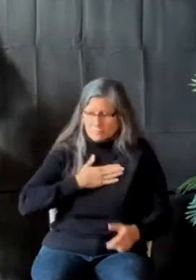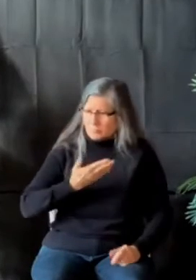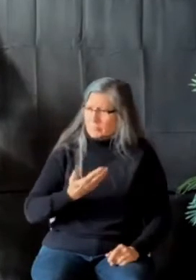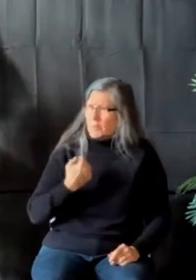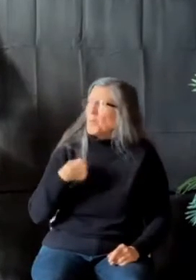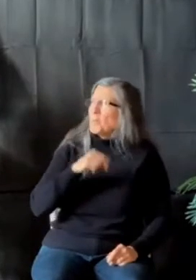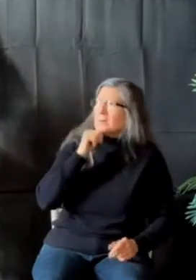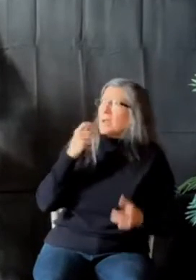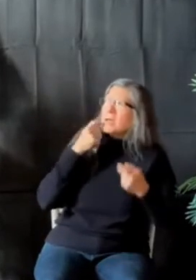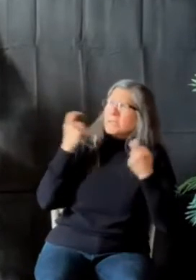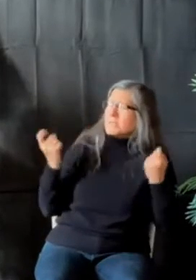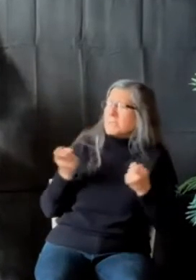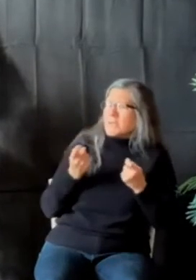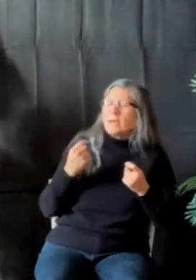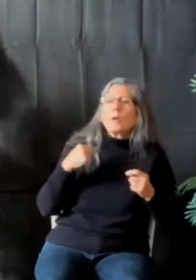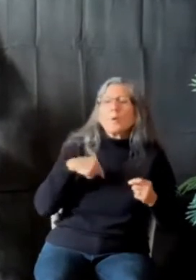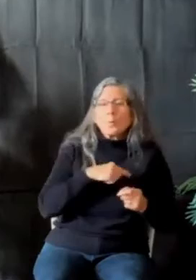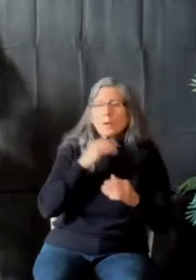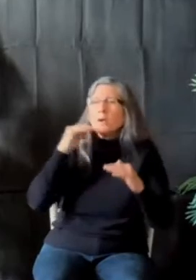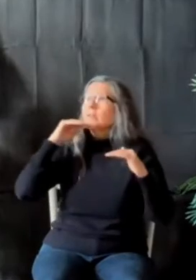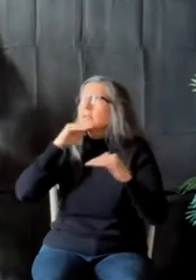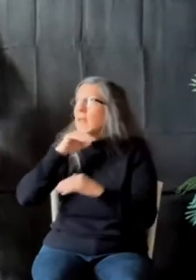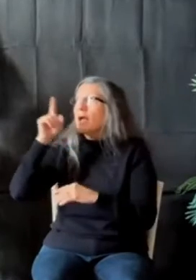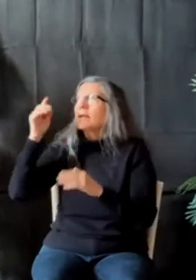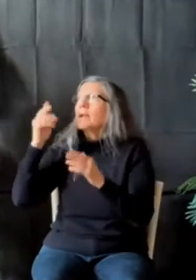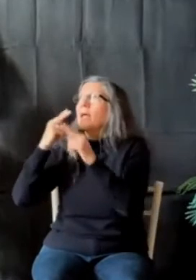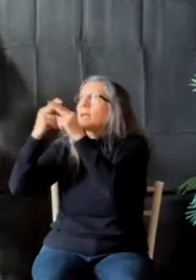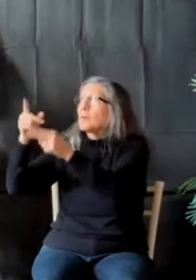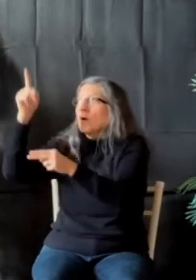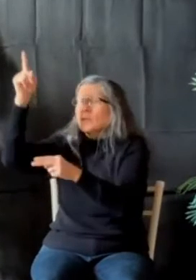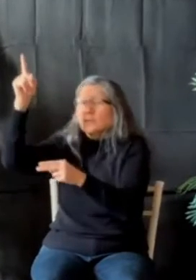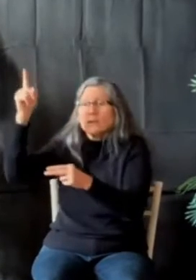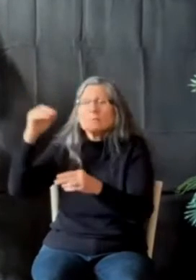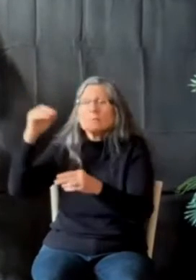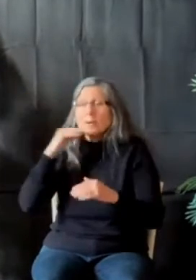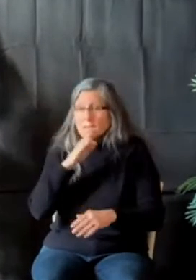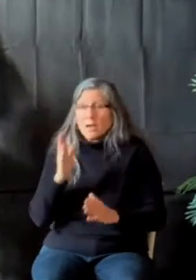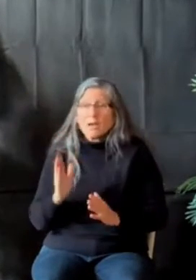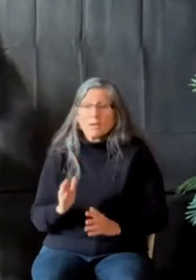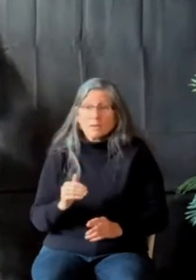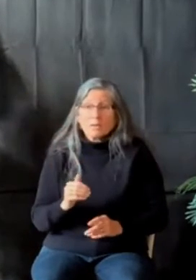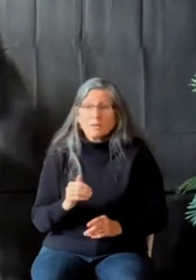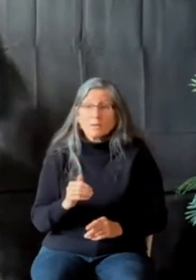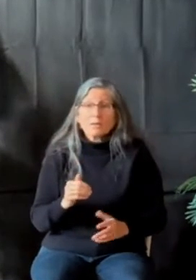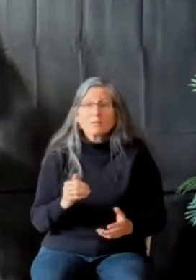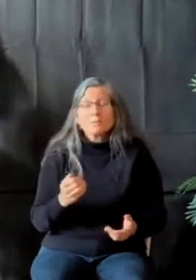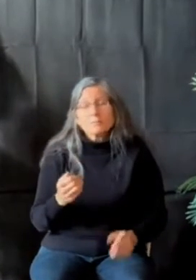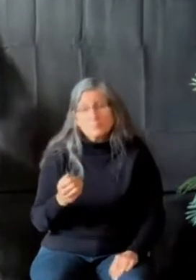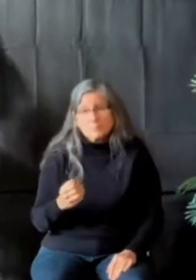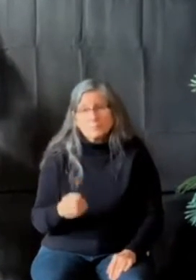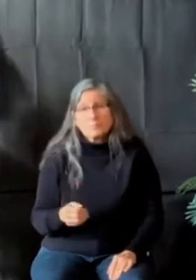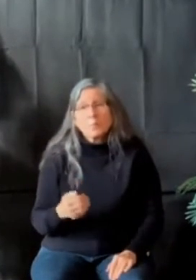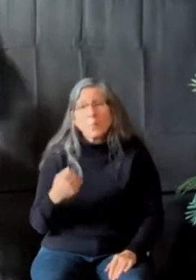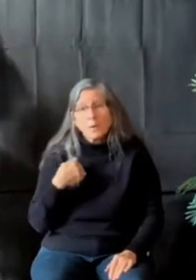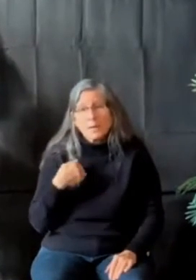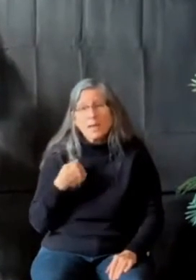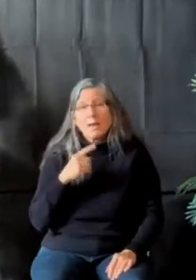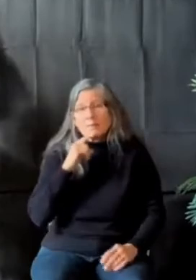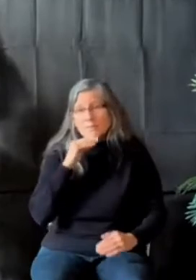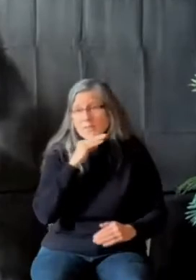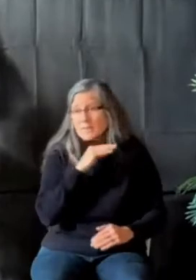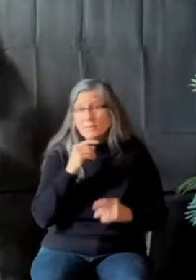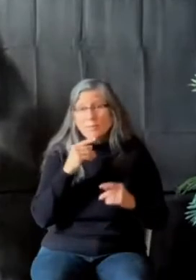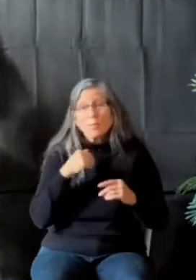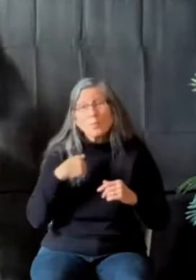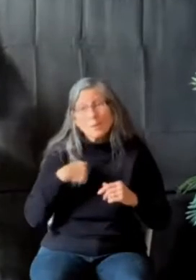we are lying and calling God a liar. For He says, we have sinned. We